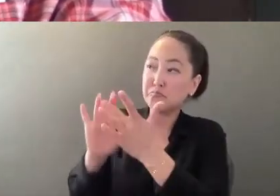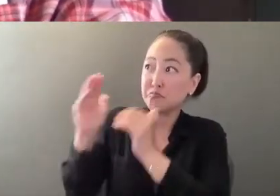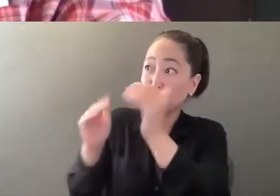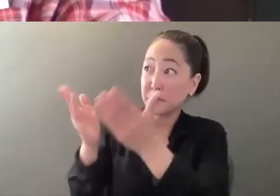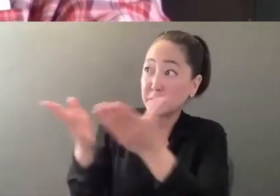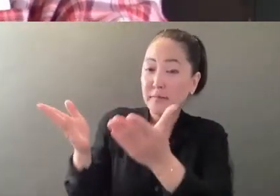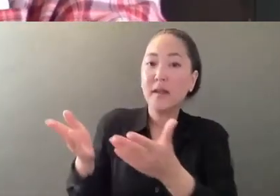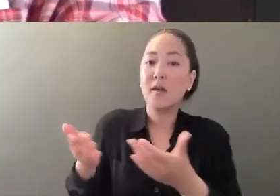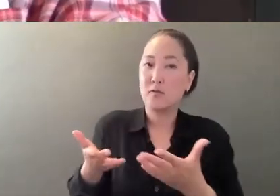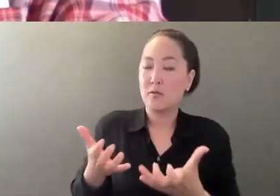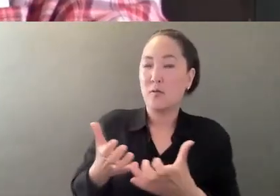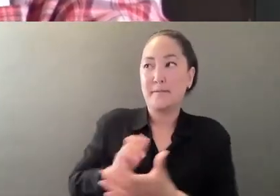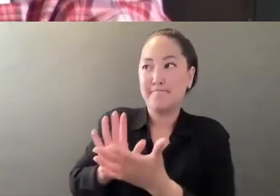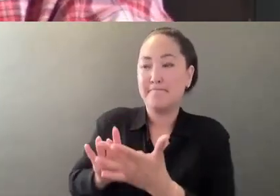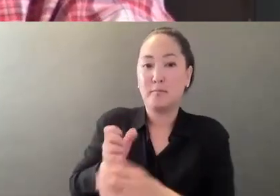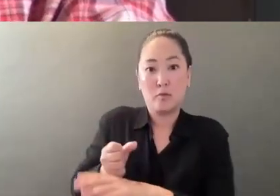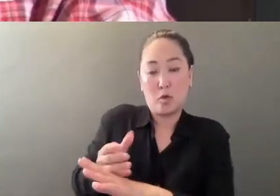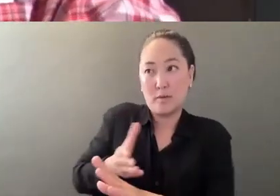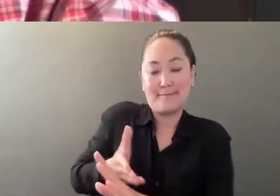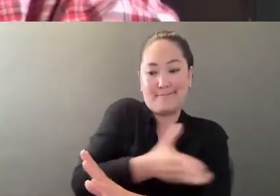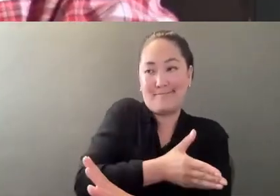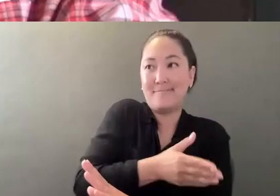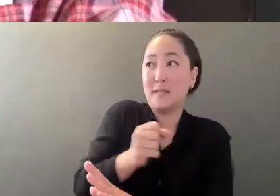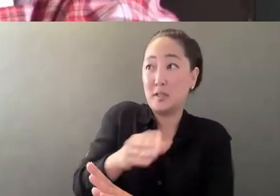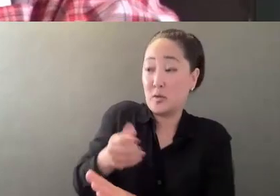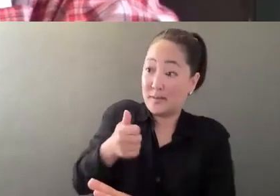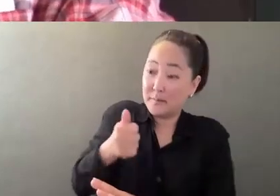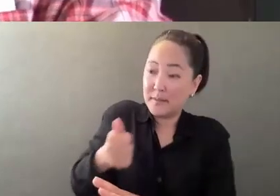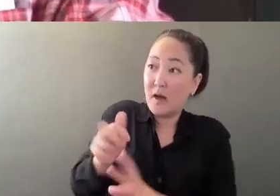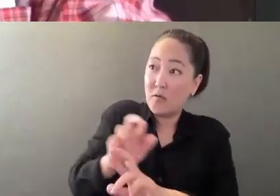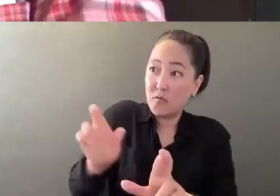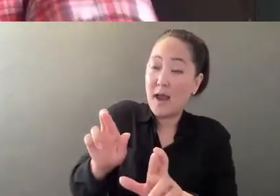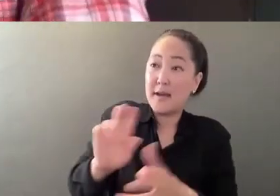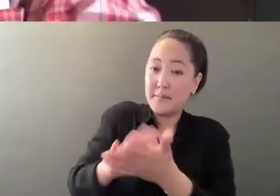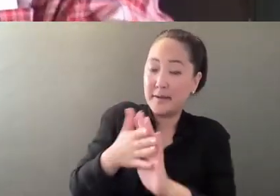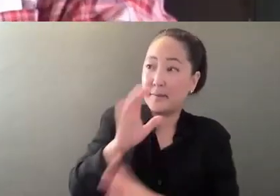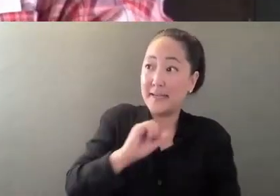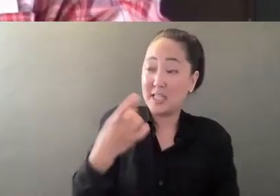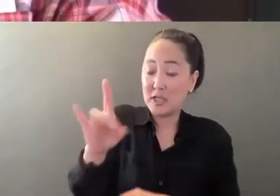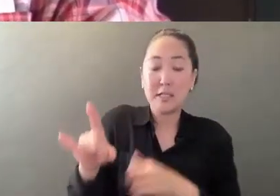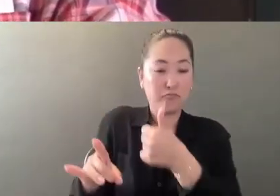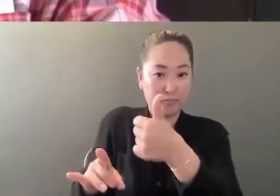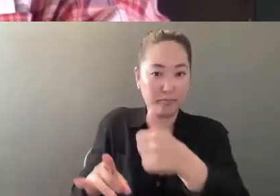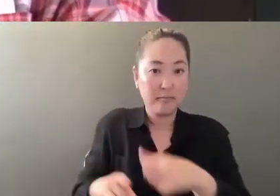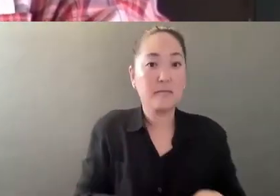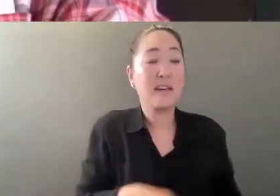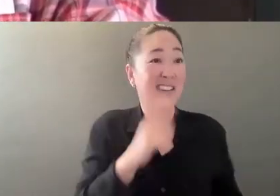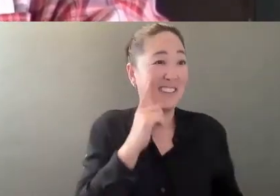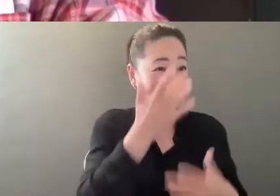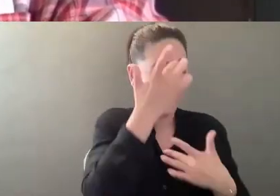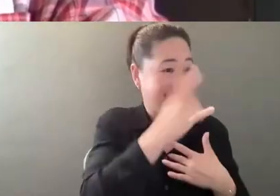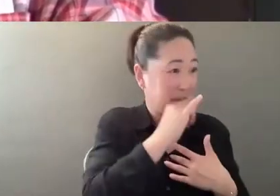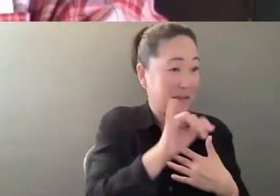like to initiate that early to make sure that everything's kind of nicely in place when they turn 18. And I'd say at Sick Kids and TGH, we